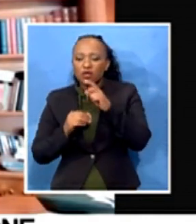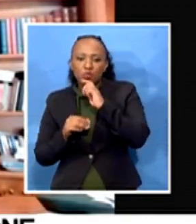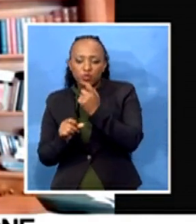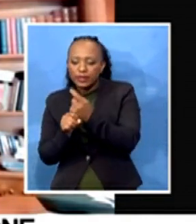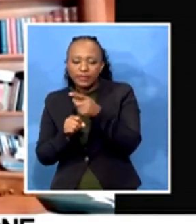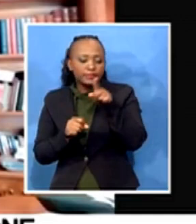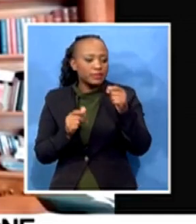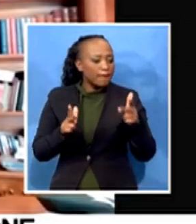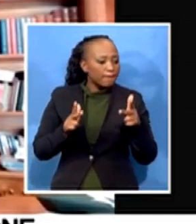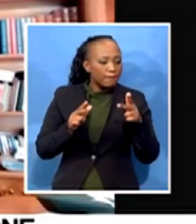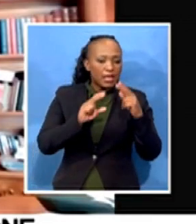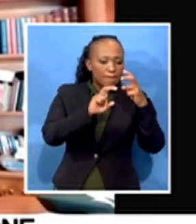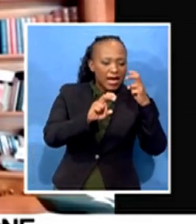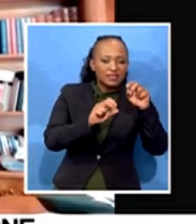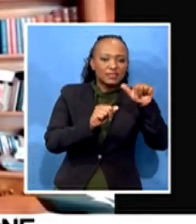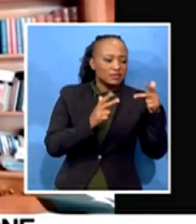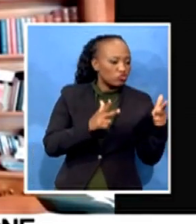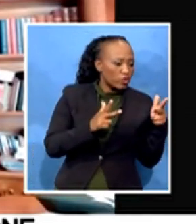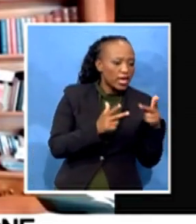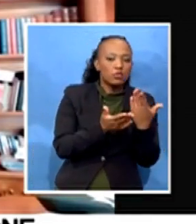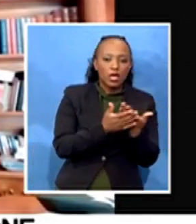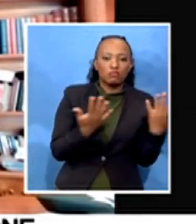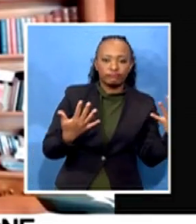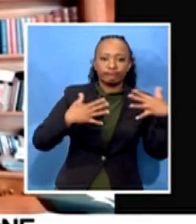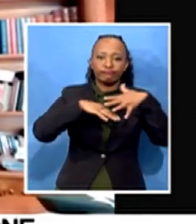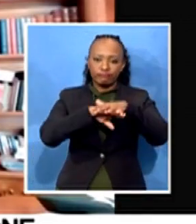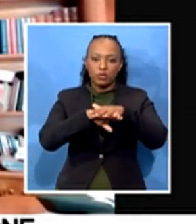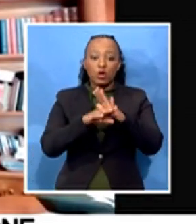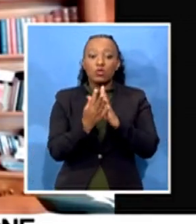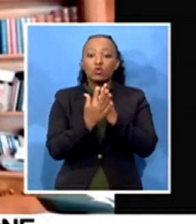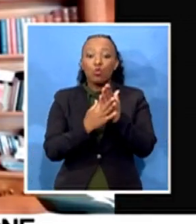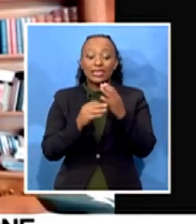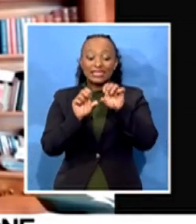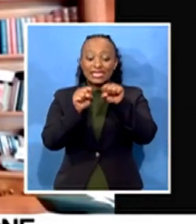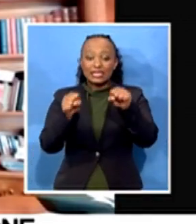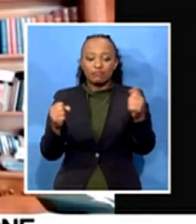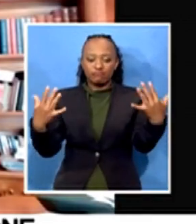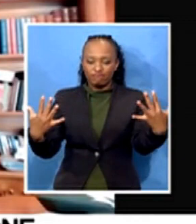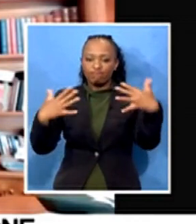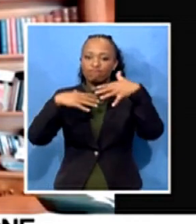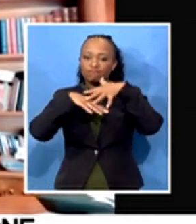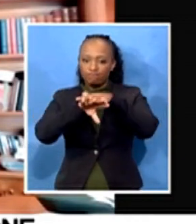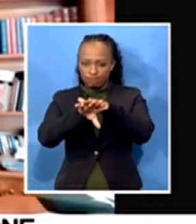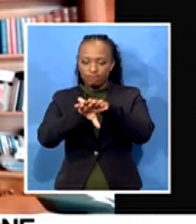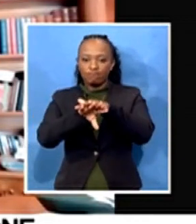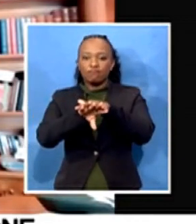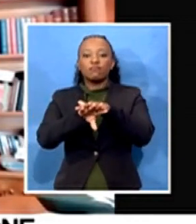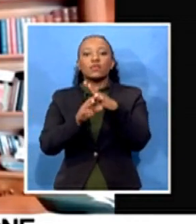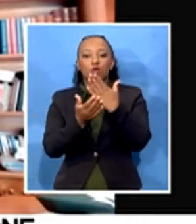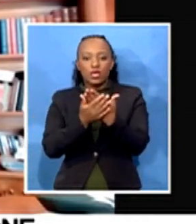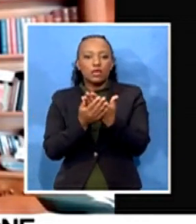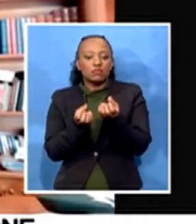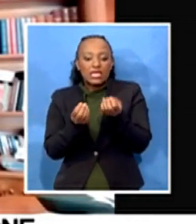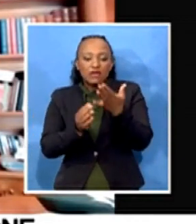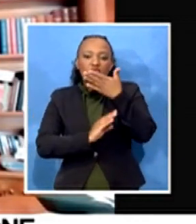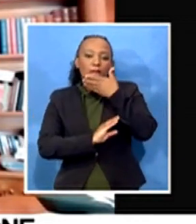only through an integrated system that we are able to offer the best value for money